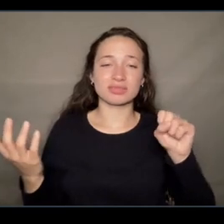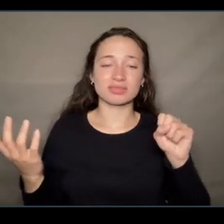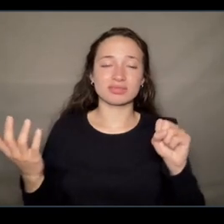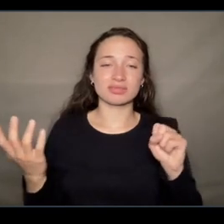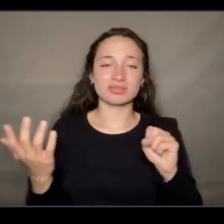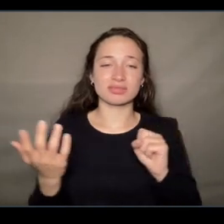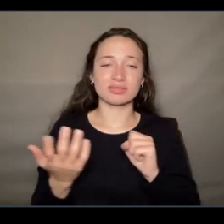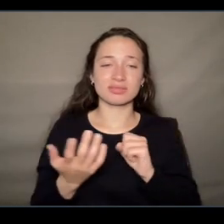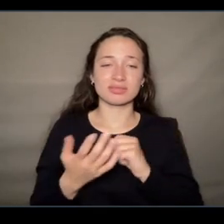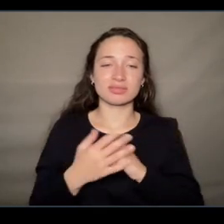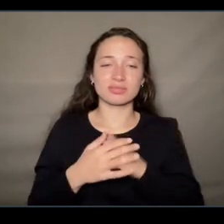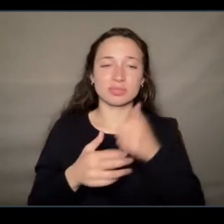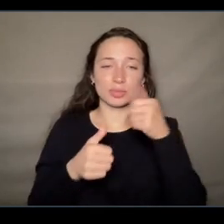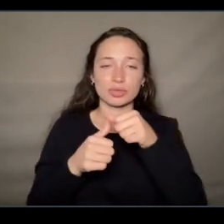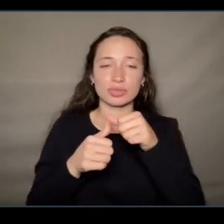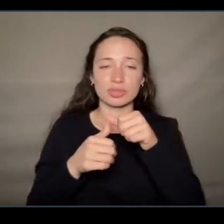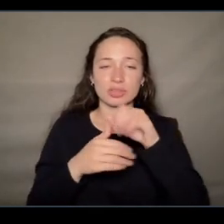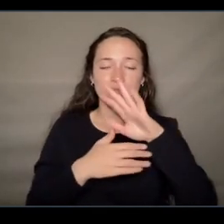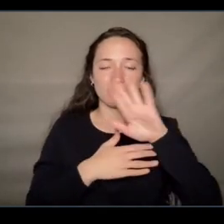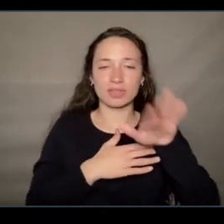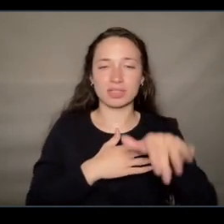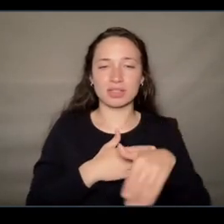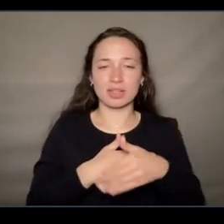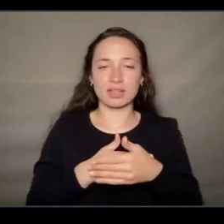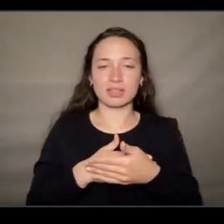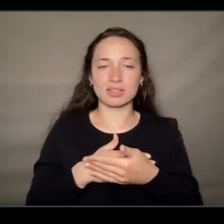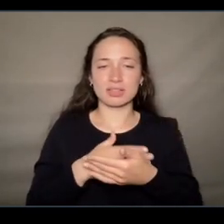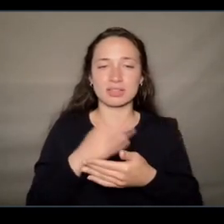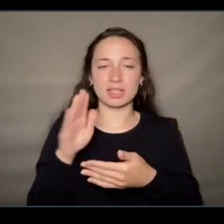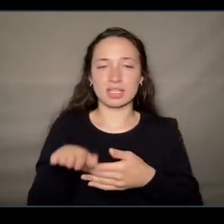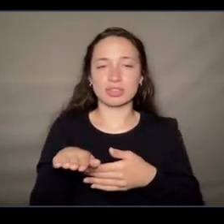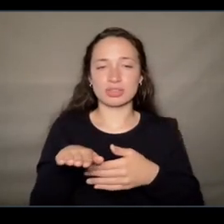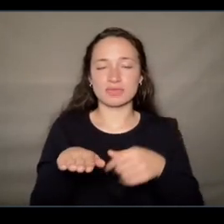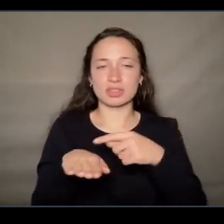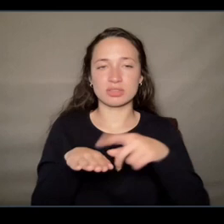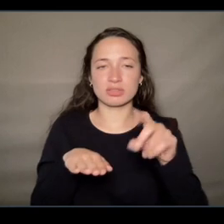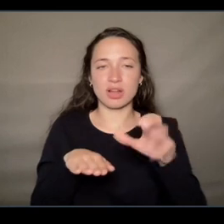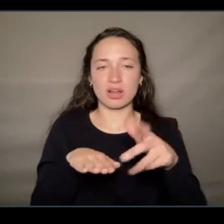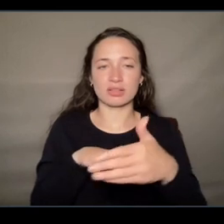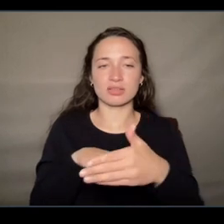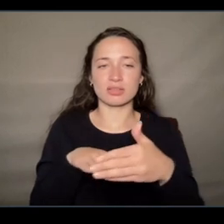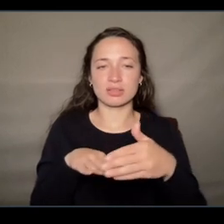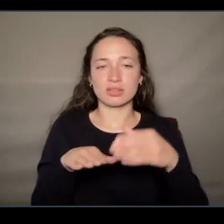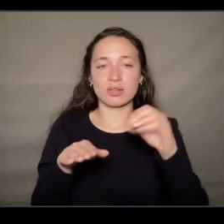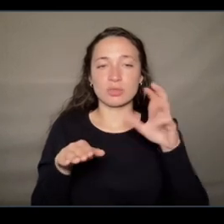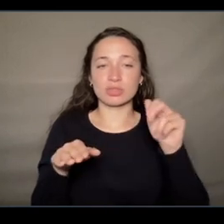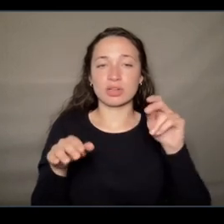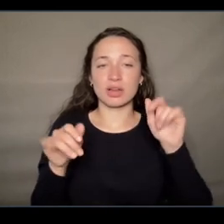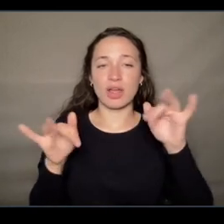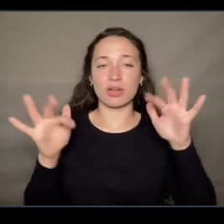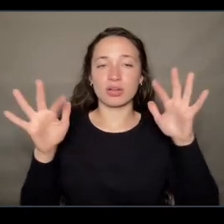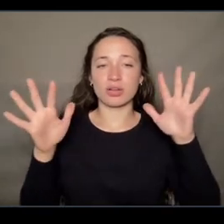ribbons. Remember the end of the night, edge of the dock, ocean air,